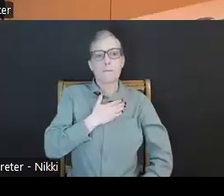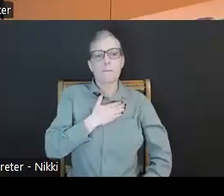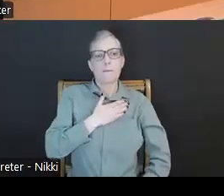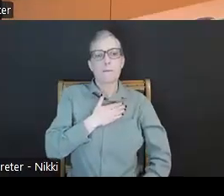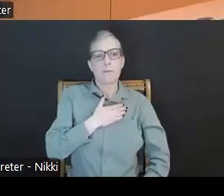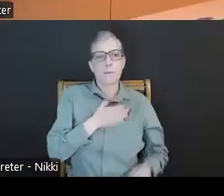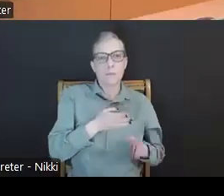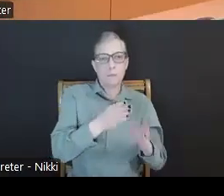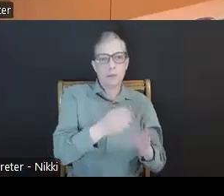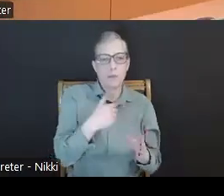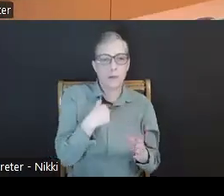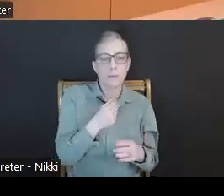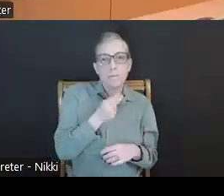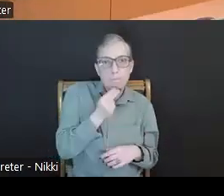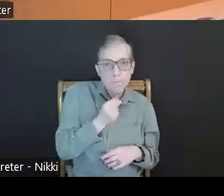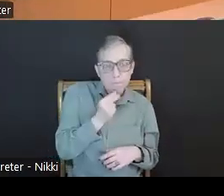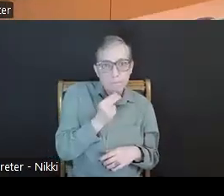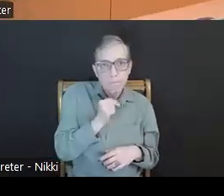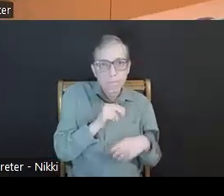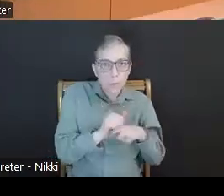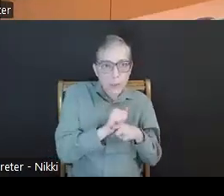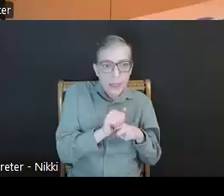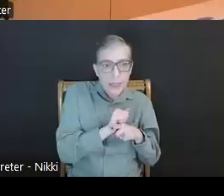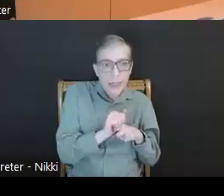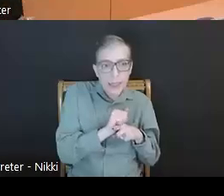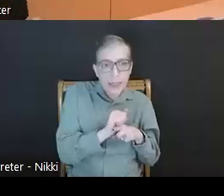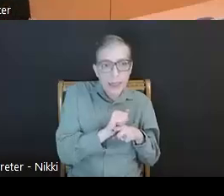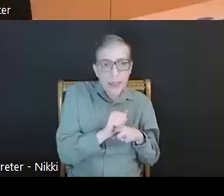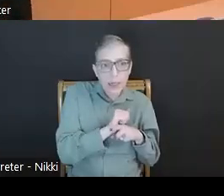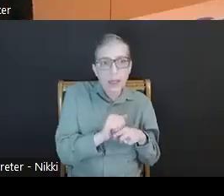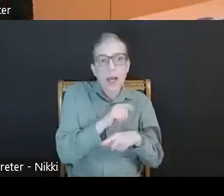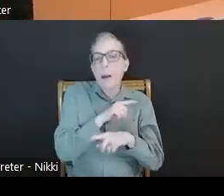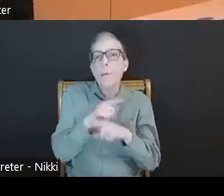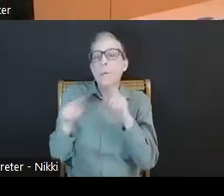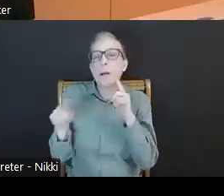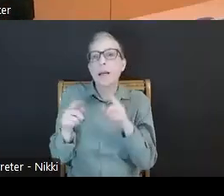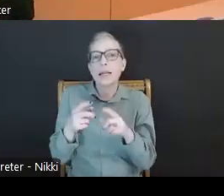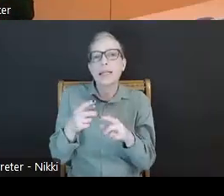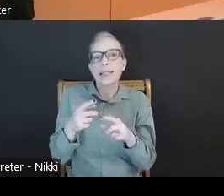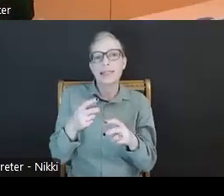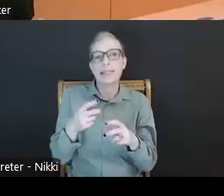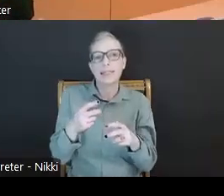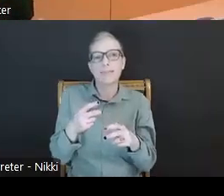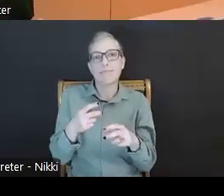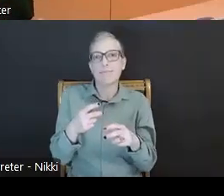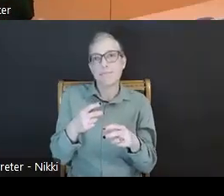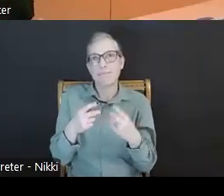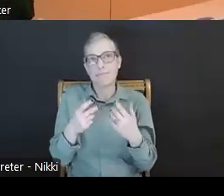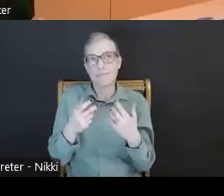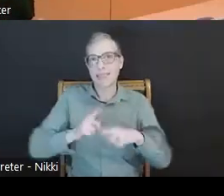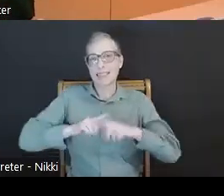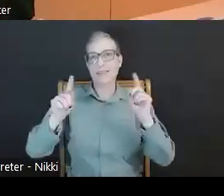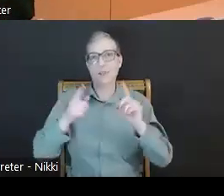at the beginning versus a more, how does it actually fit into clinical context? So